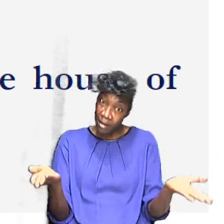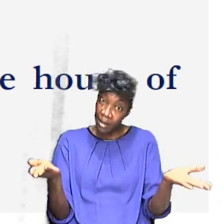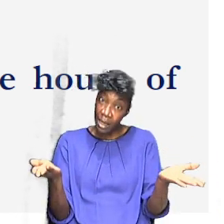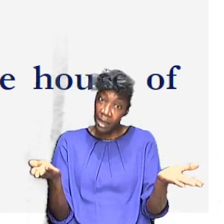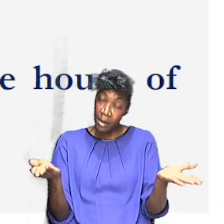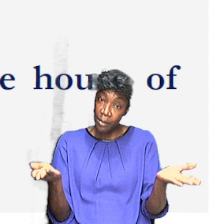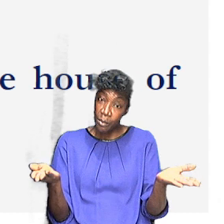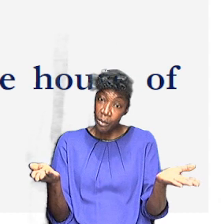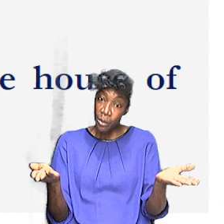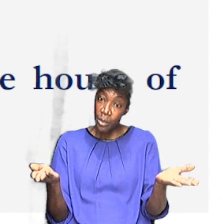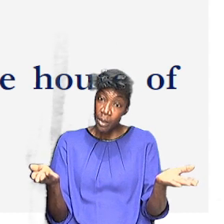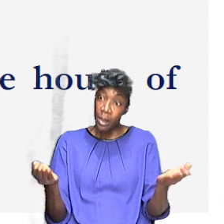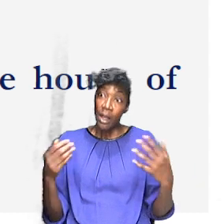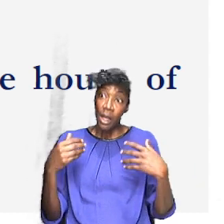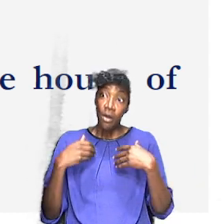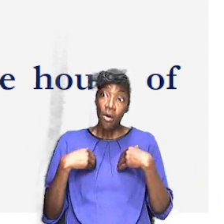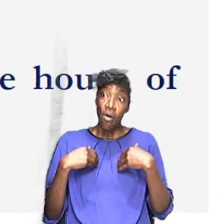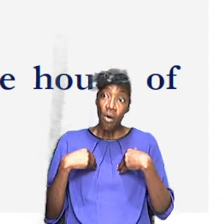our culture,